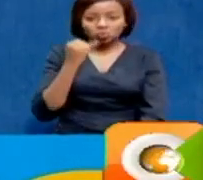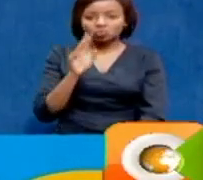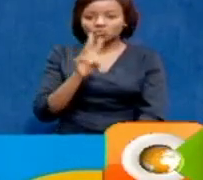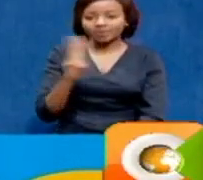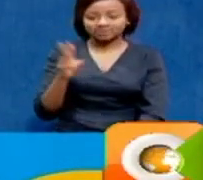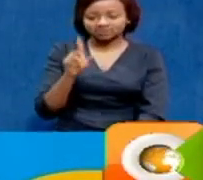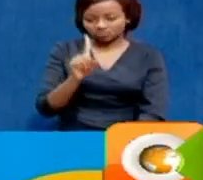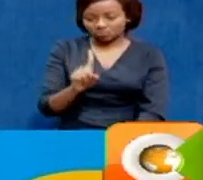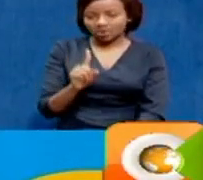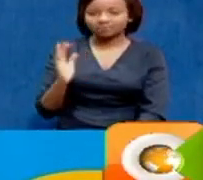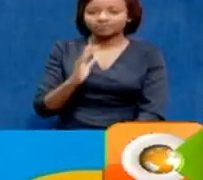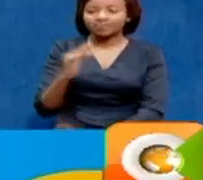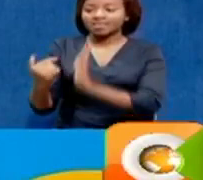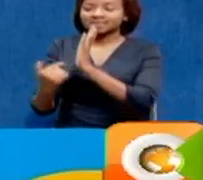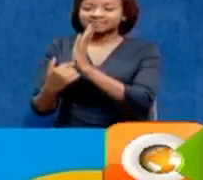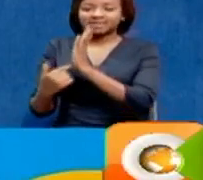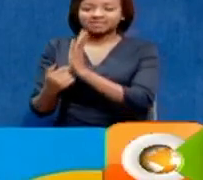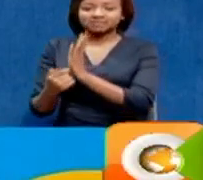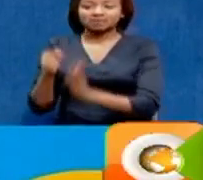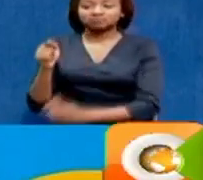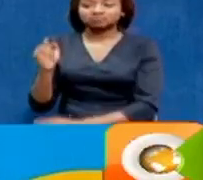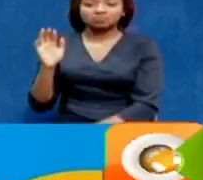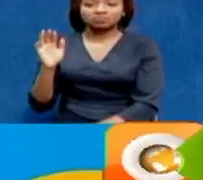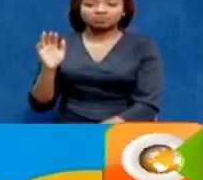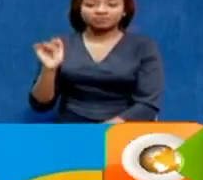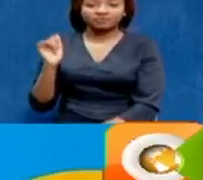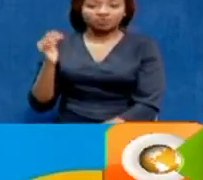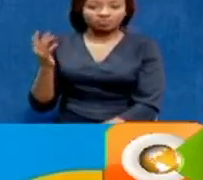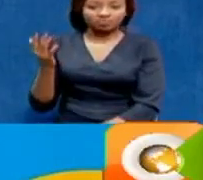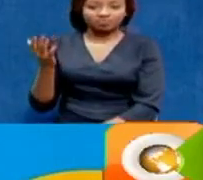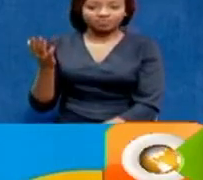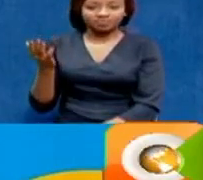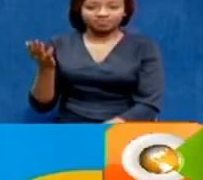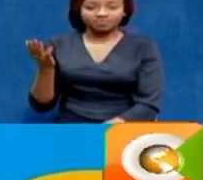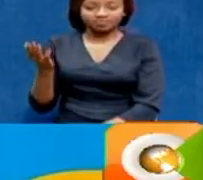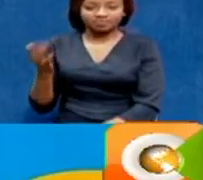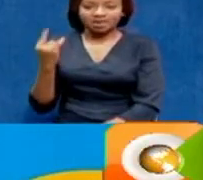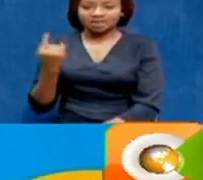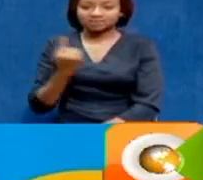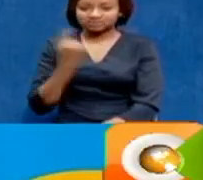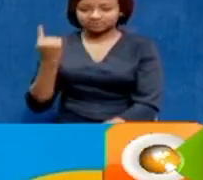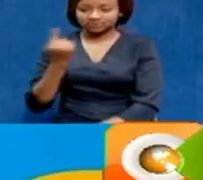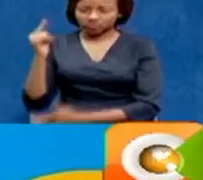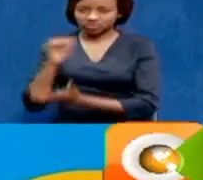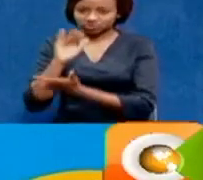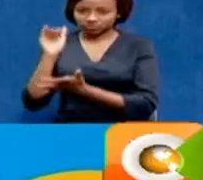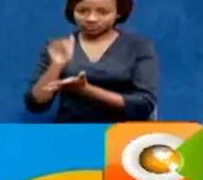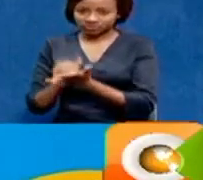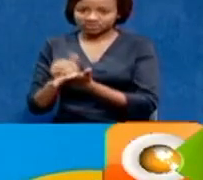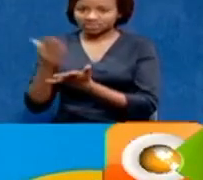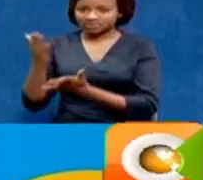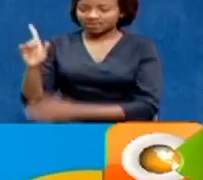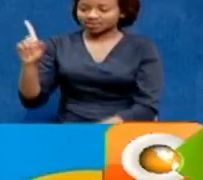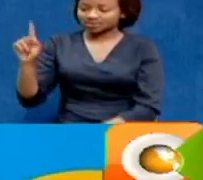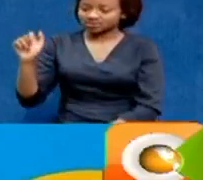West. Taita Taveta, 1 case from a quarantine facility in